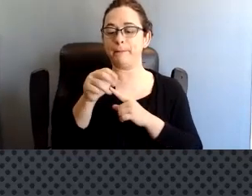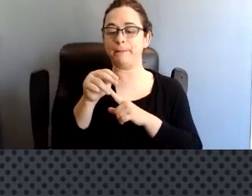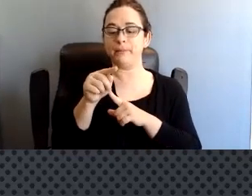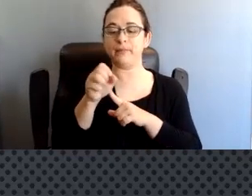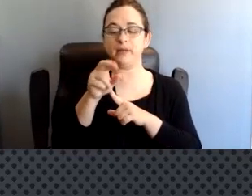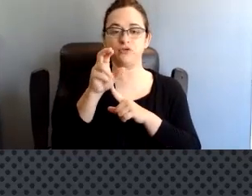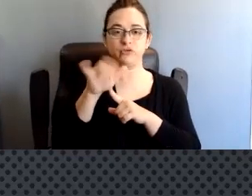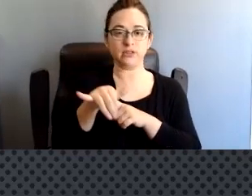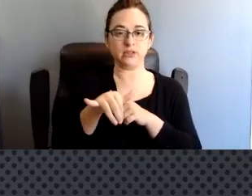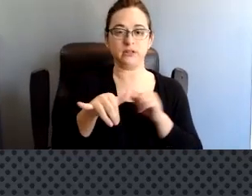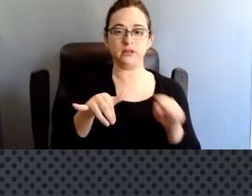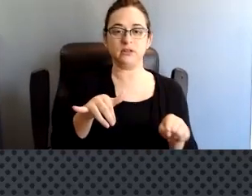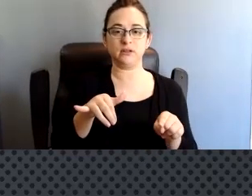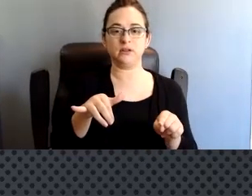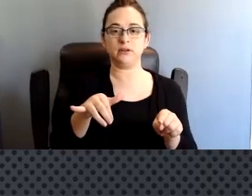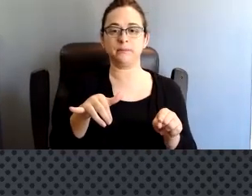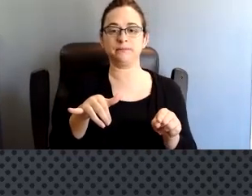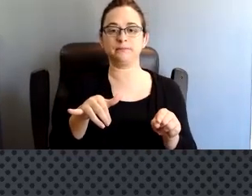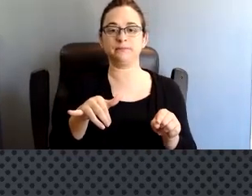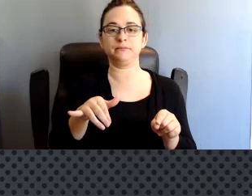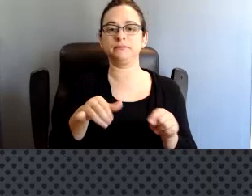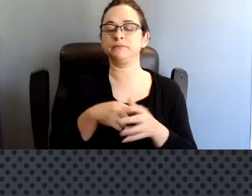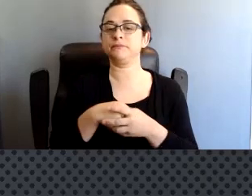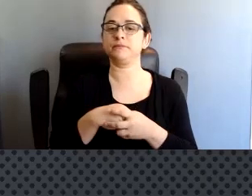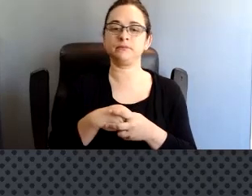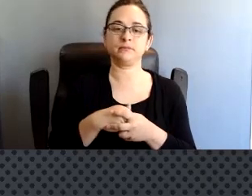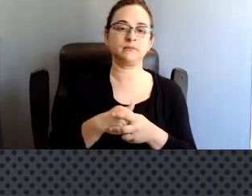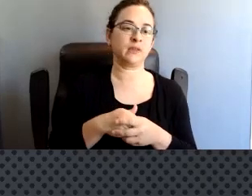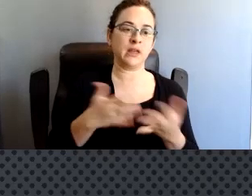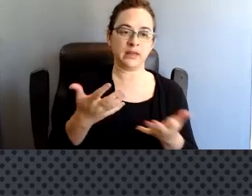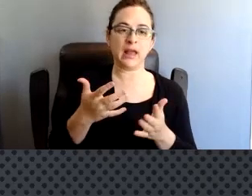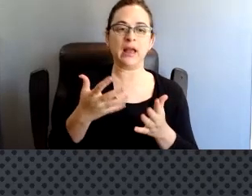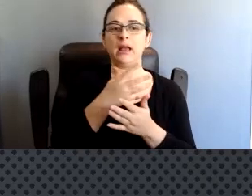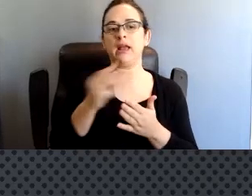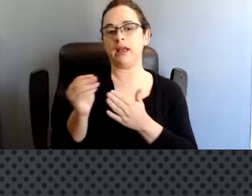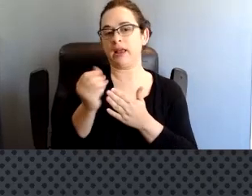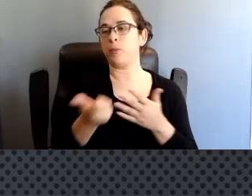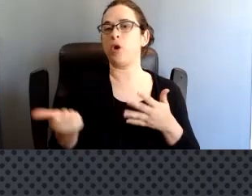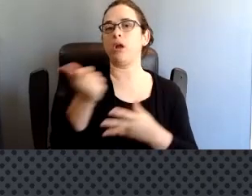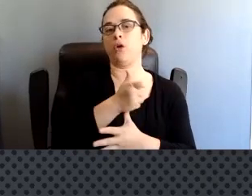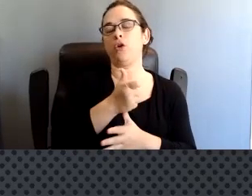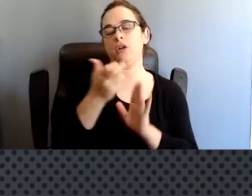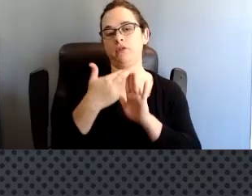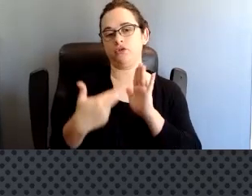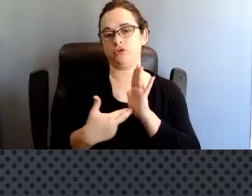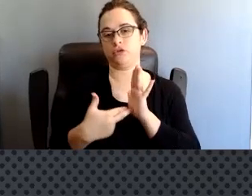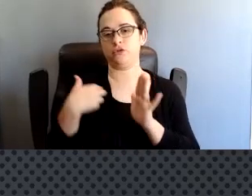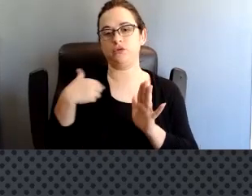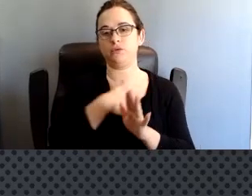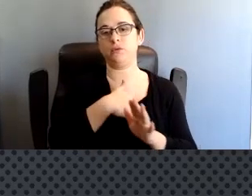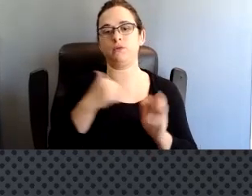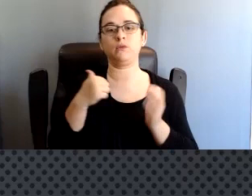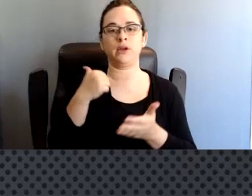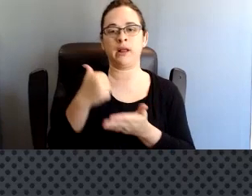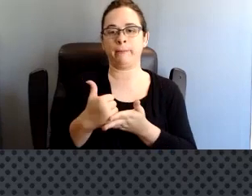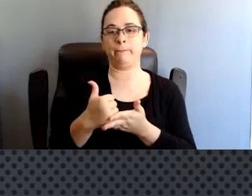go together. And the most popular thing is the priority registration. Our students love priority registration, and we help them with registering